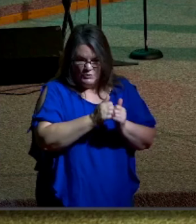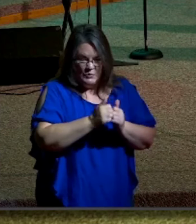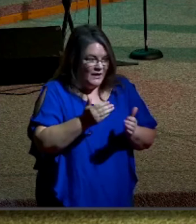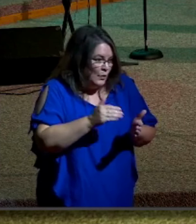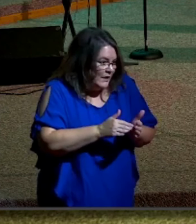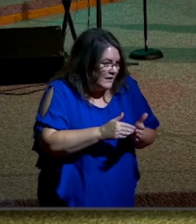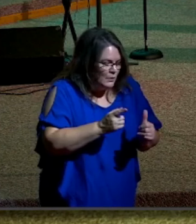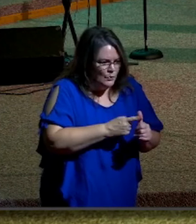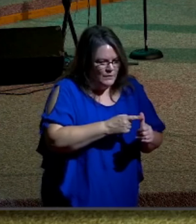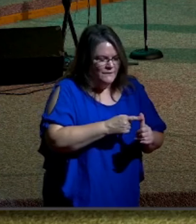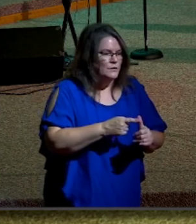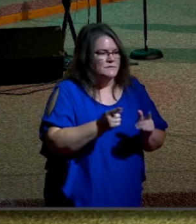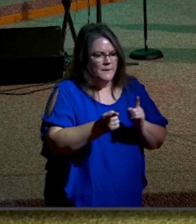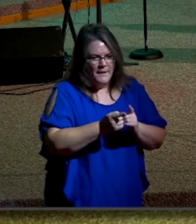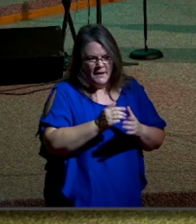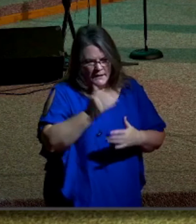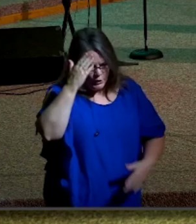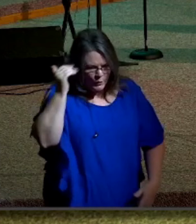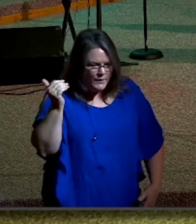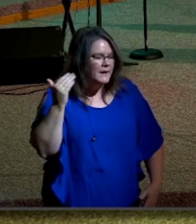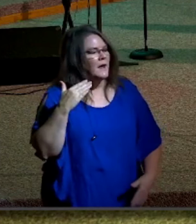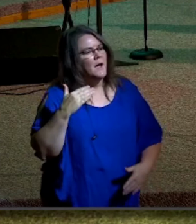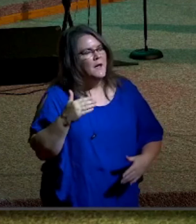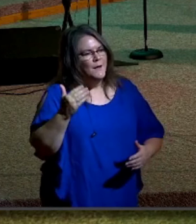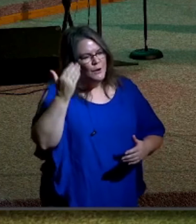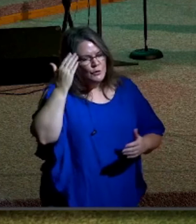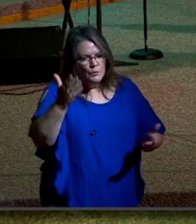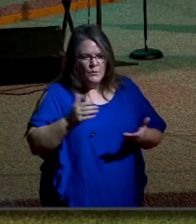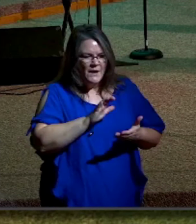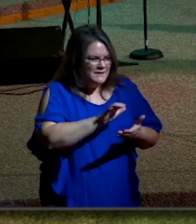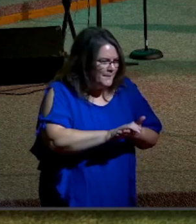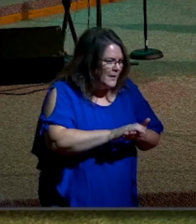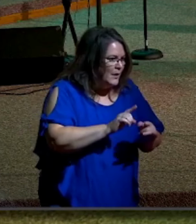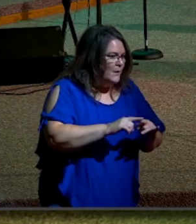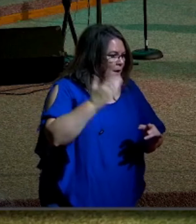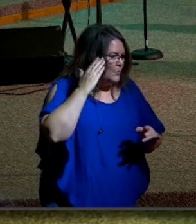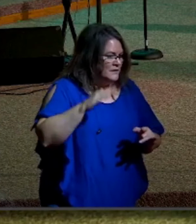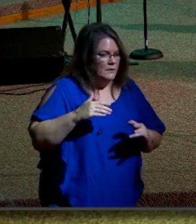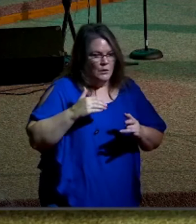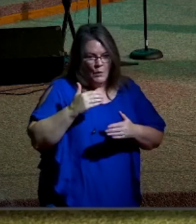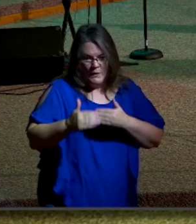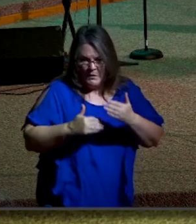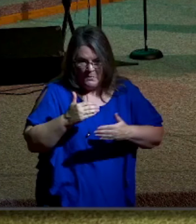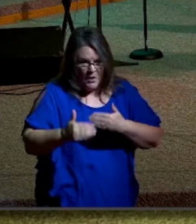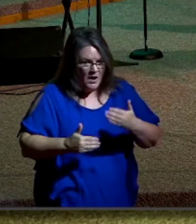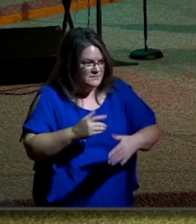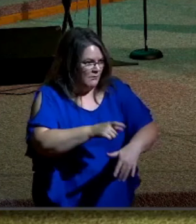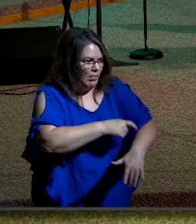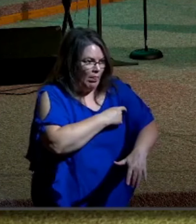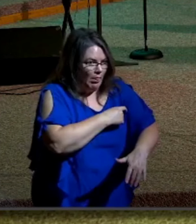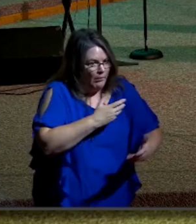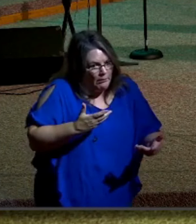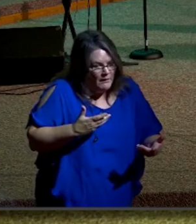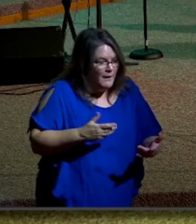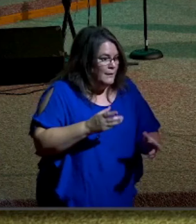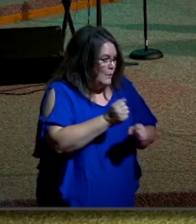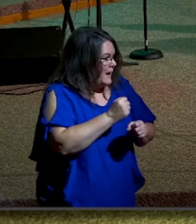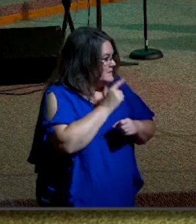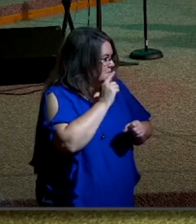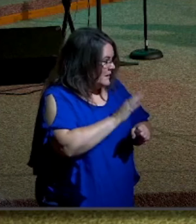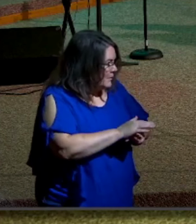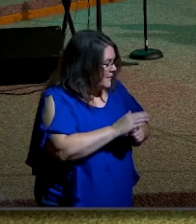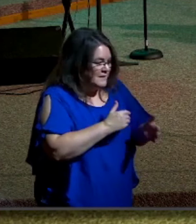in Korea. We knew we wanted to get married, but we didn't know like how long this process was going to take. I had just made Dari a promise, no matter how